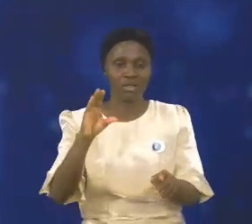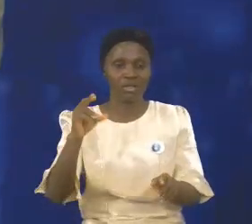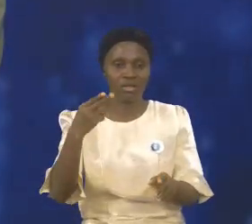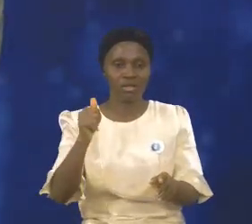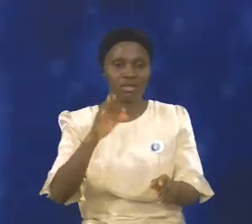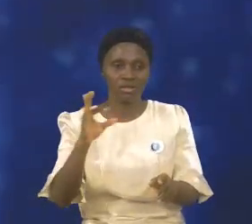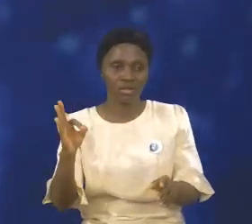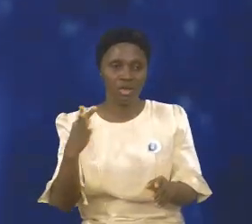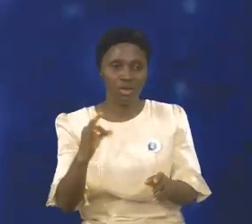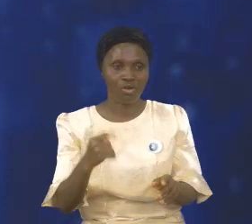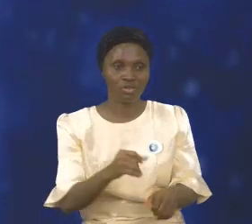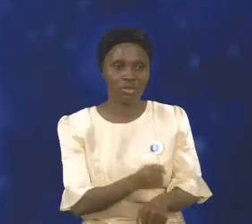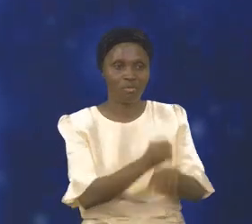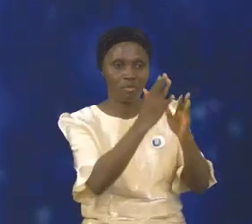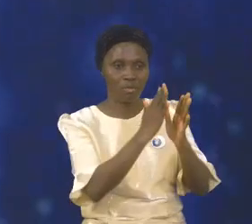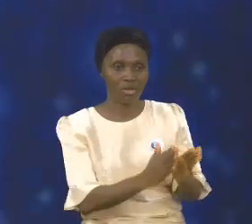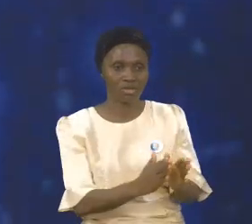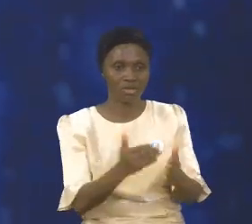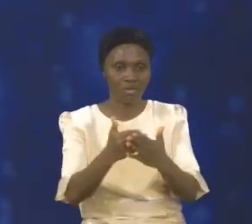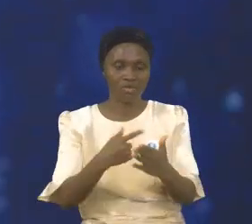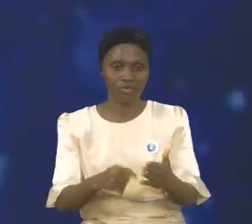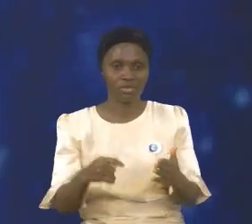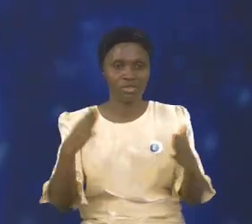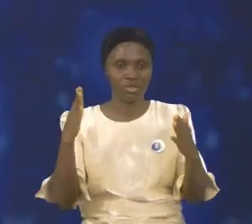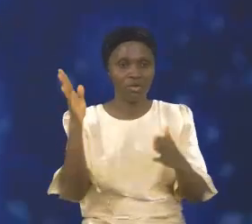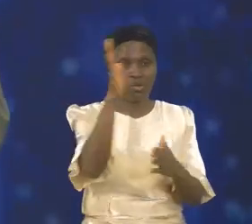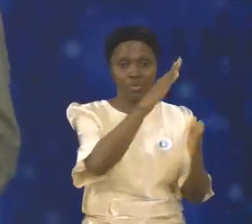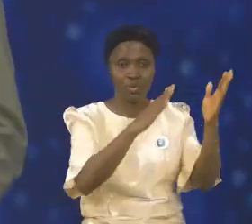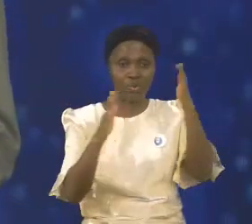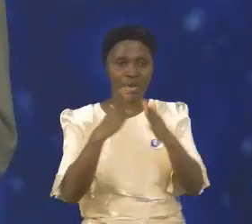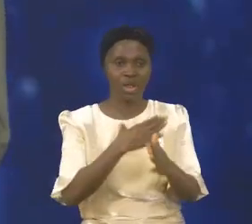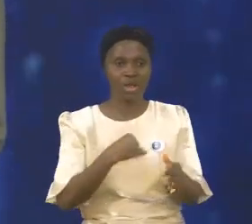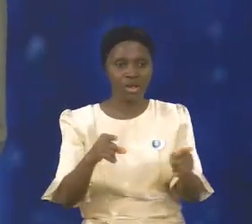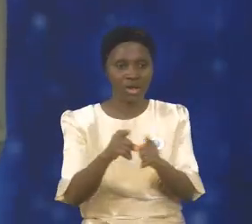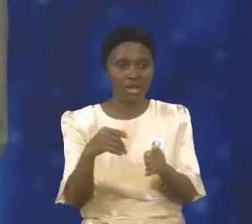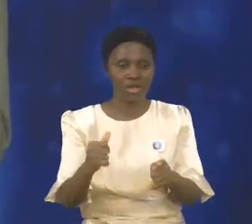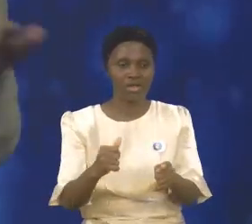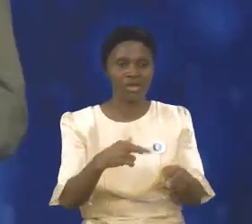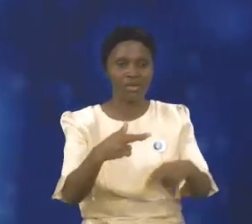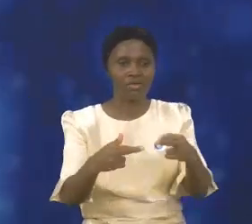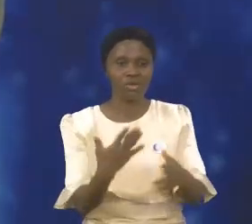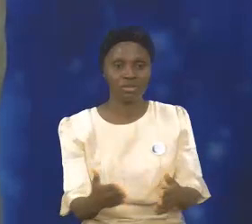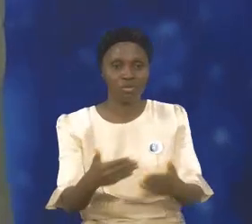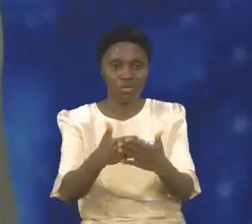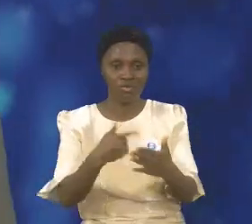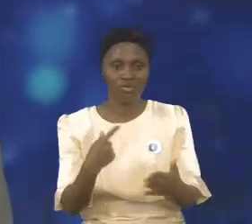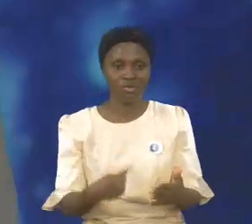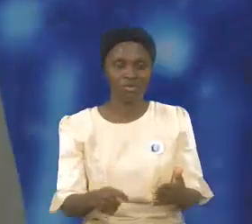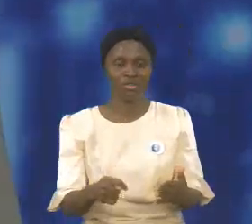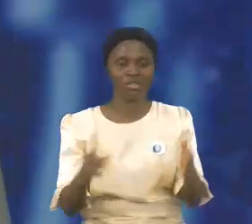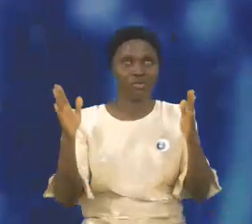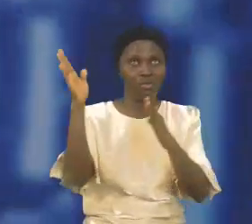the wind, and like the rolling thing before the whirlwind. It just